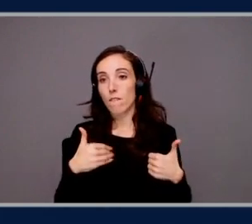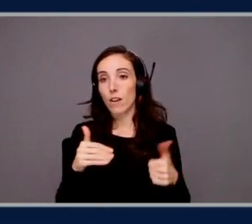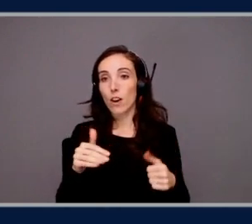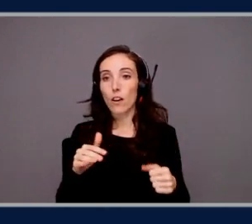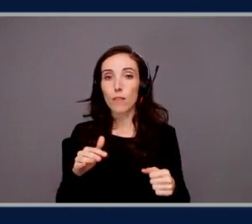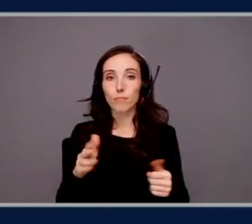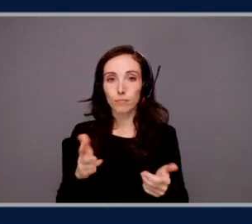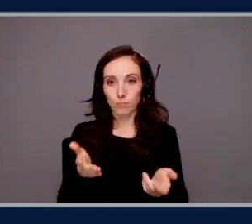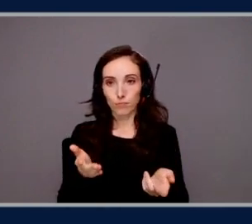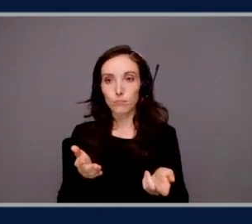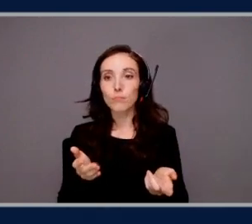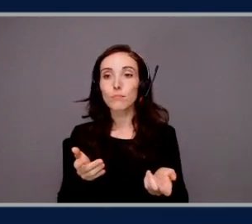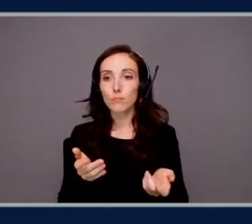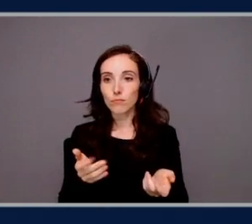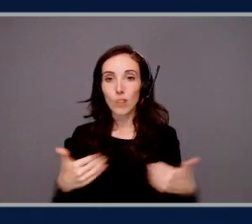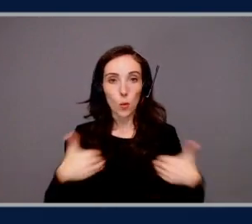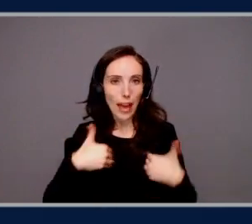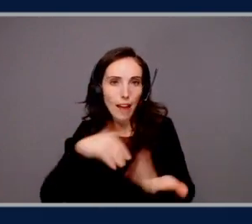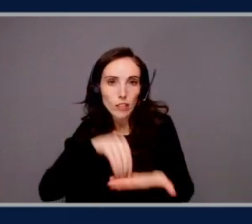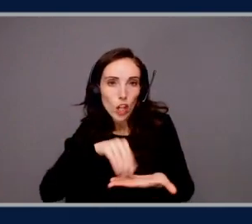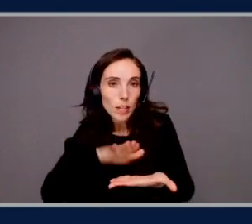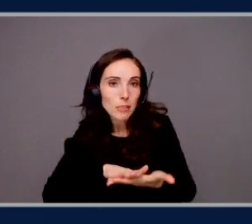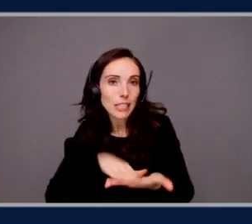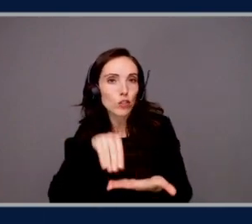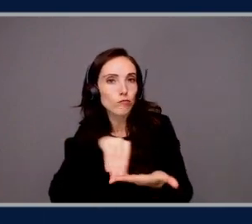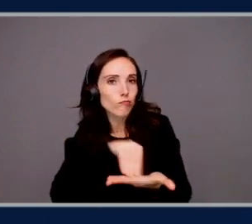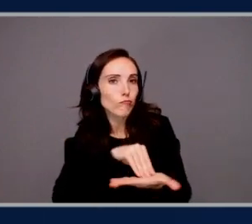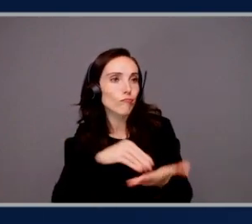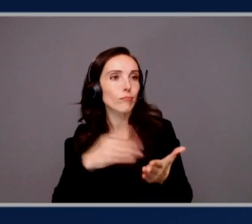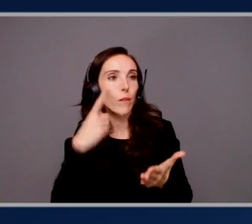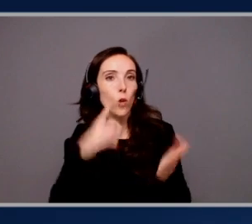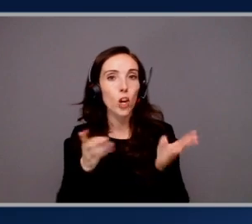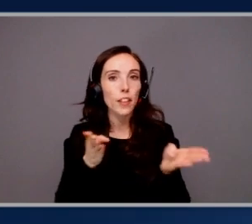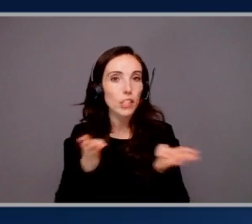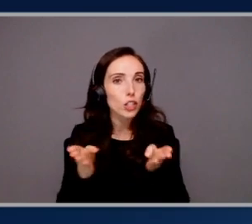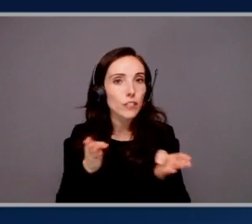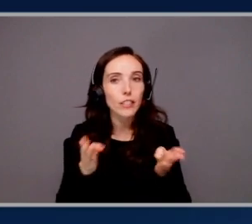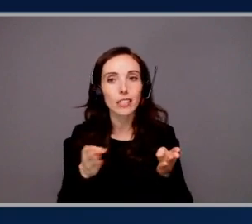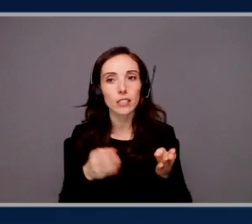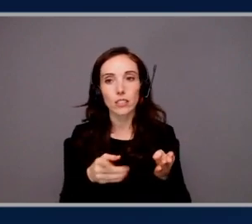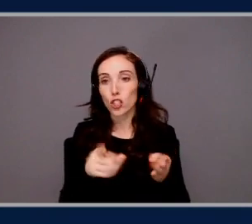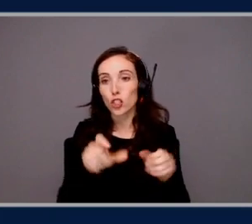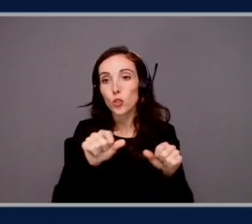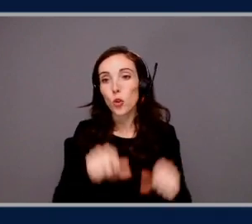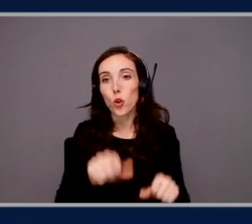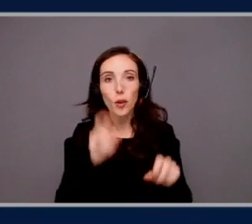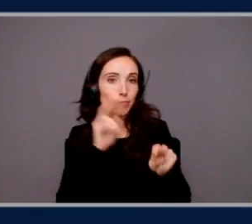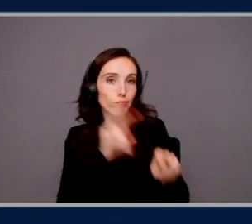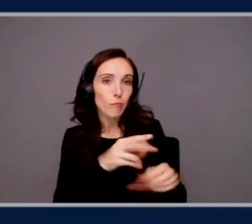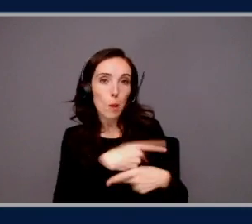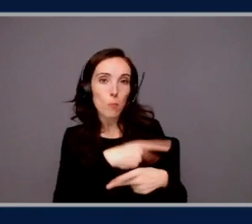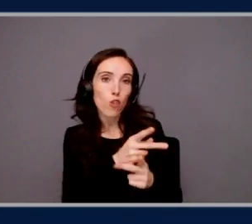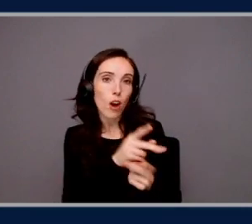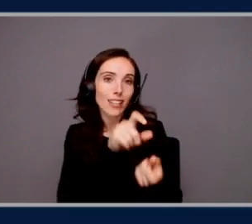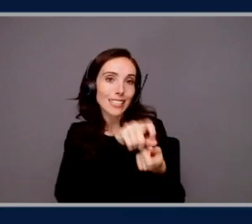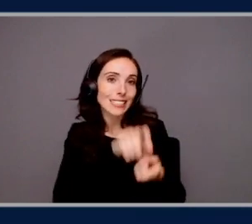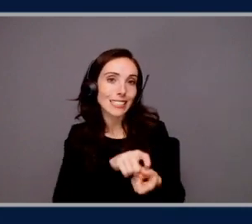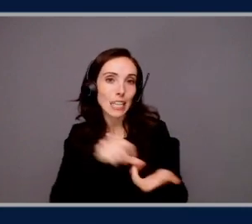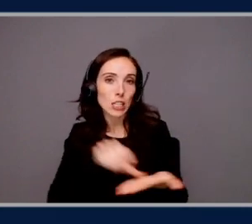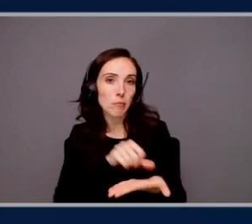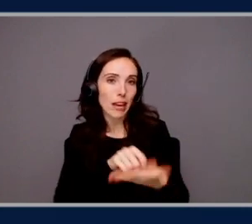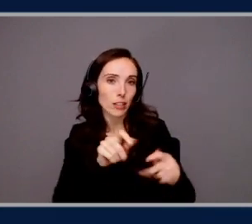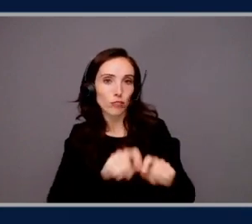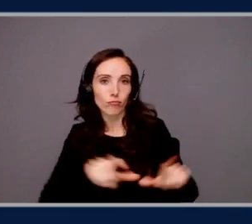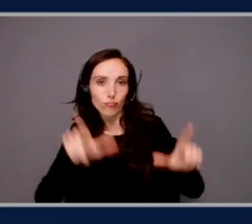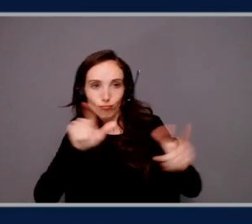we have a documentation for the service. This would be, they can go to the product detail page and get to all the details there.